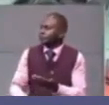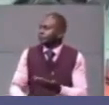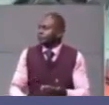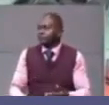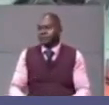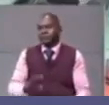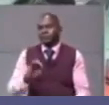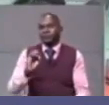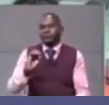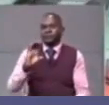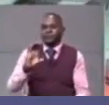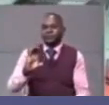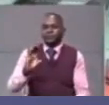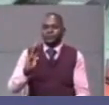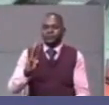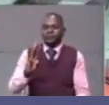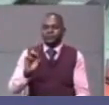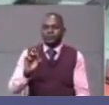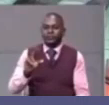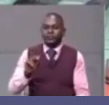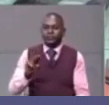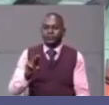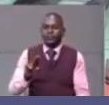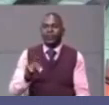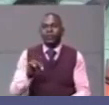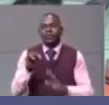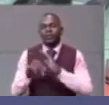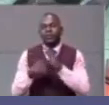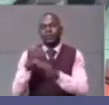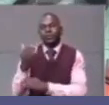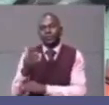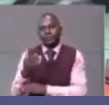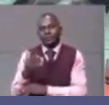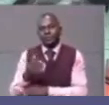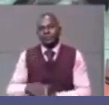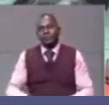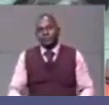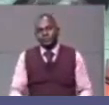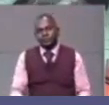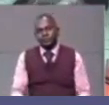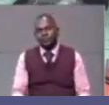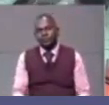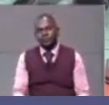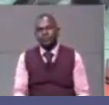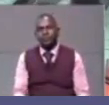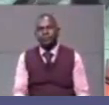Honourable Chair was here. Right, Honourable Prime Minister.